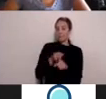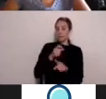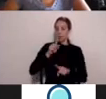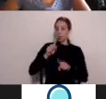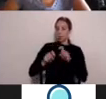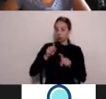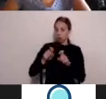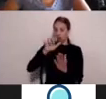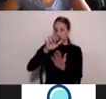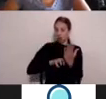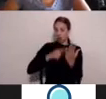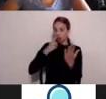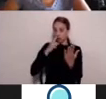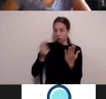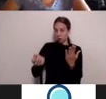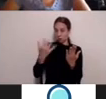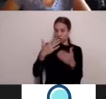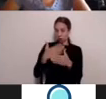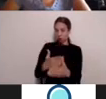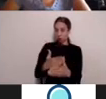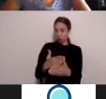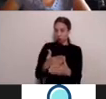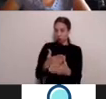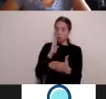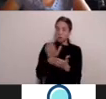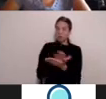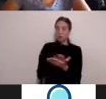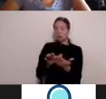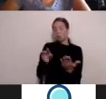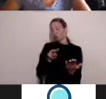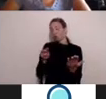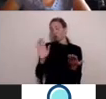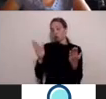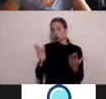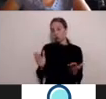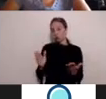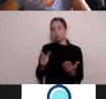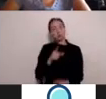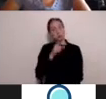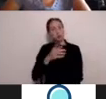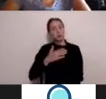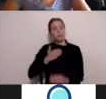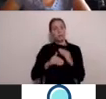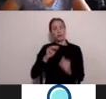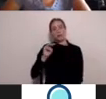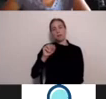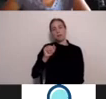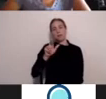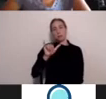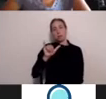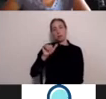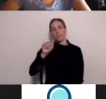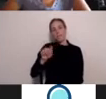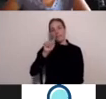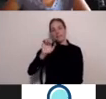there. Yes, of course. My email is mary@karisma.org. Yes. Right,